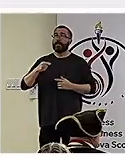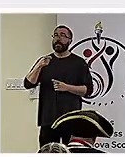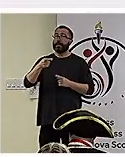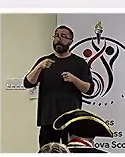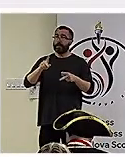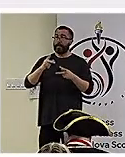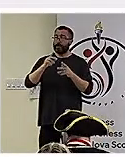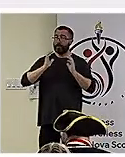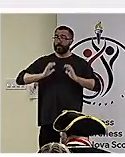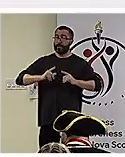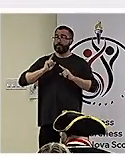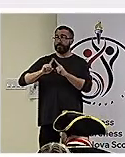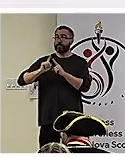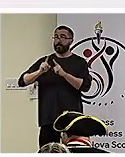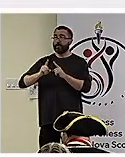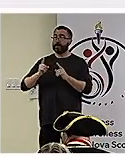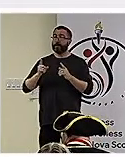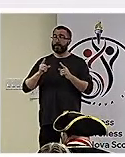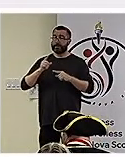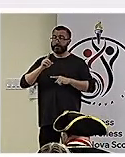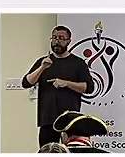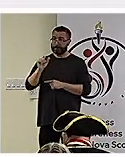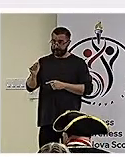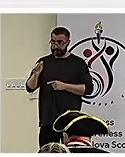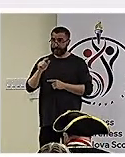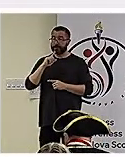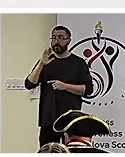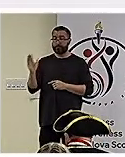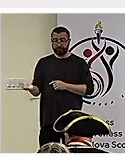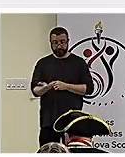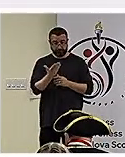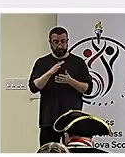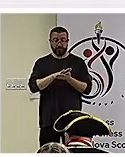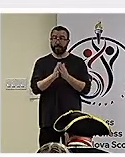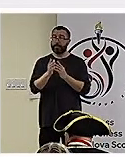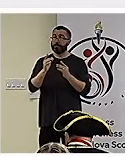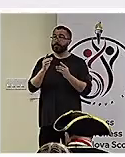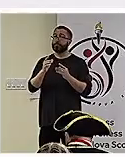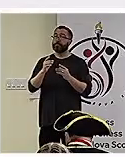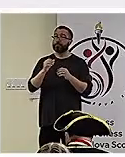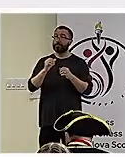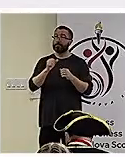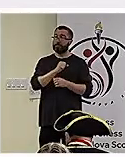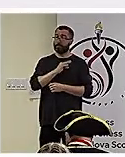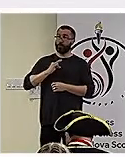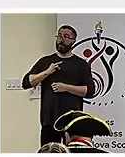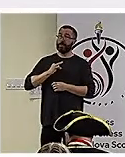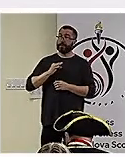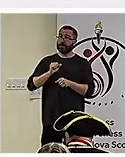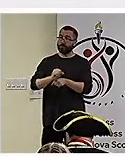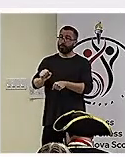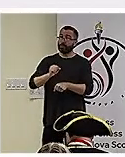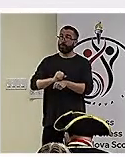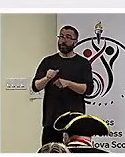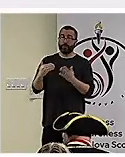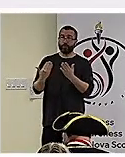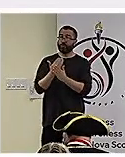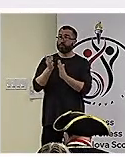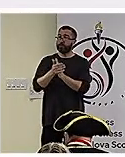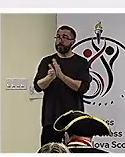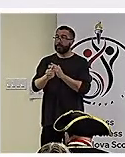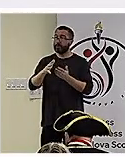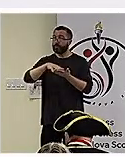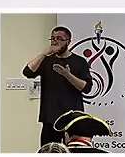diverse abilities to become employees where they have meaningful work and can develop new skill sets feel good